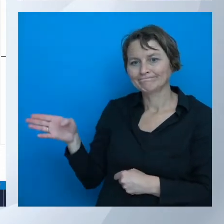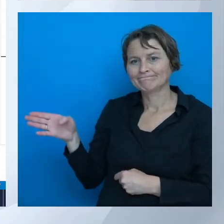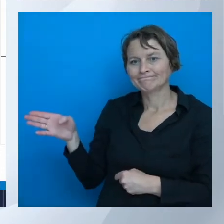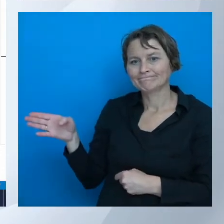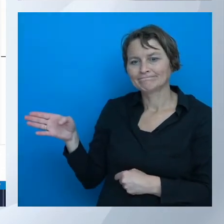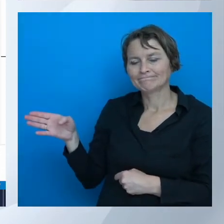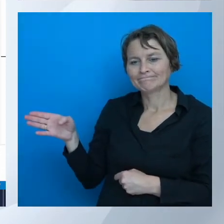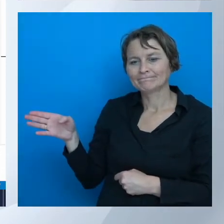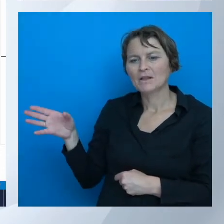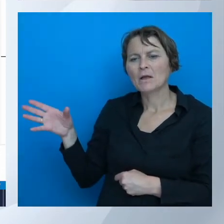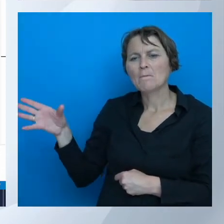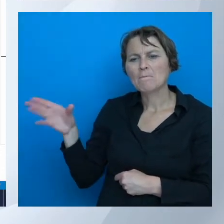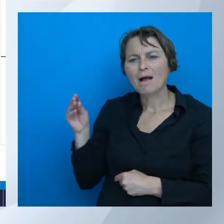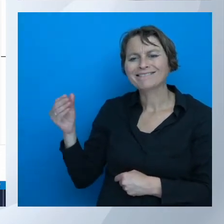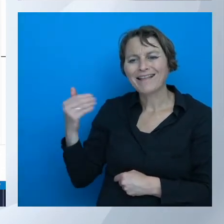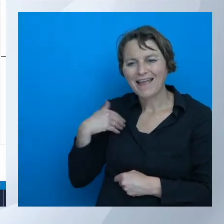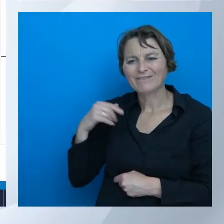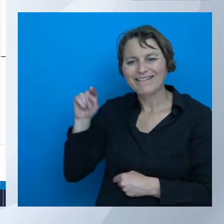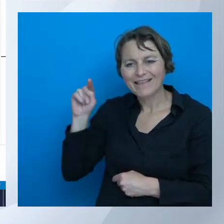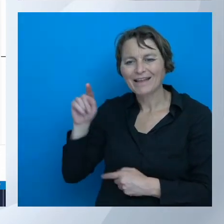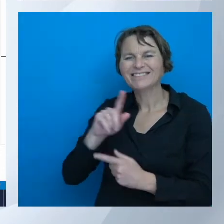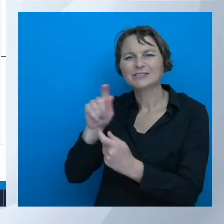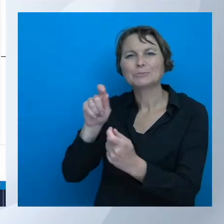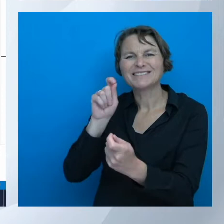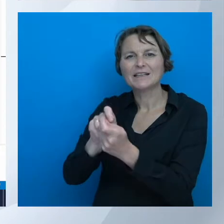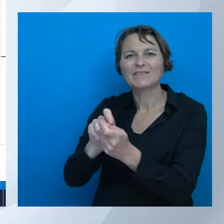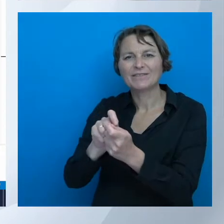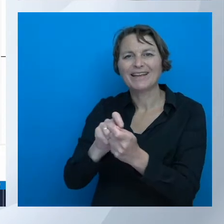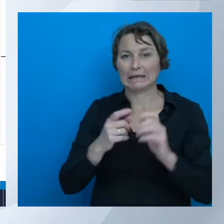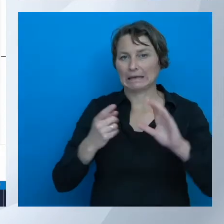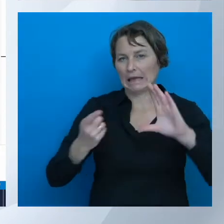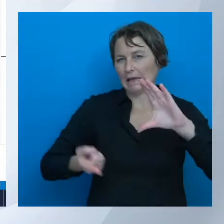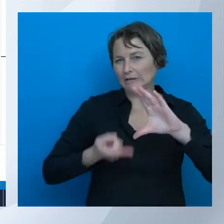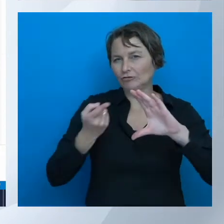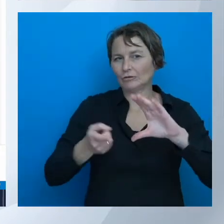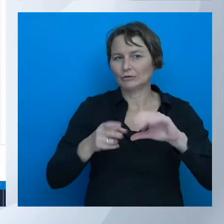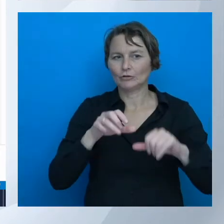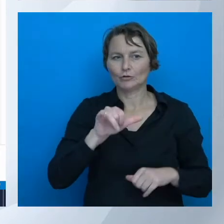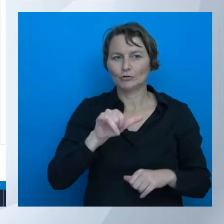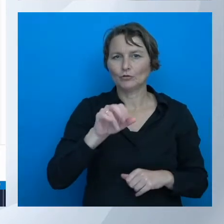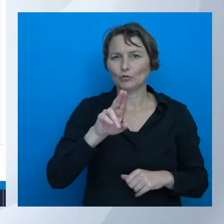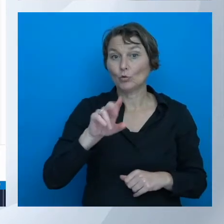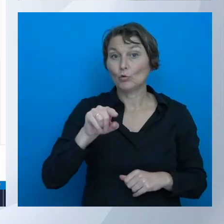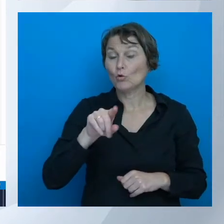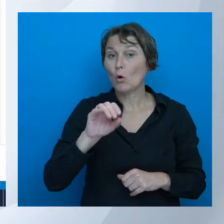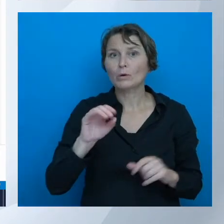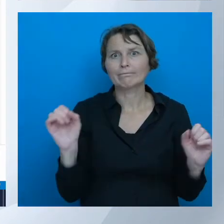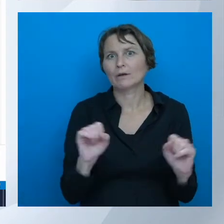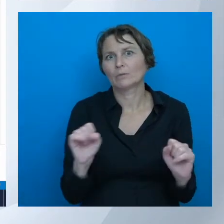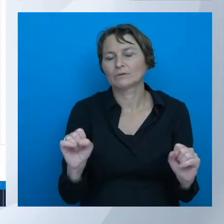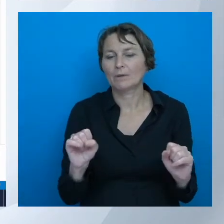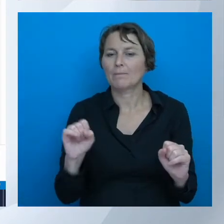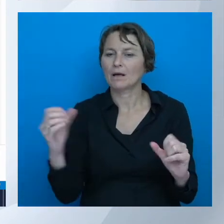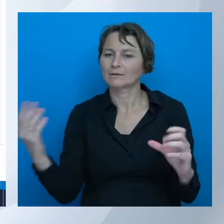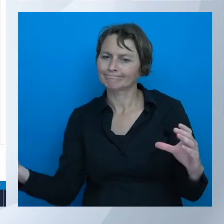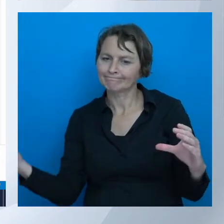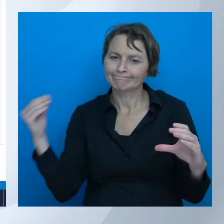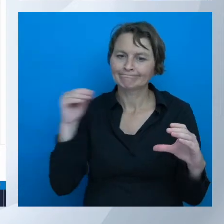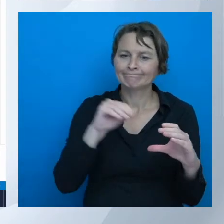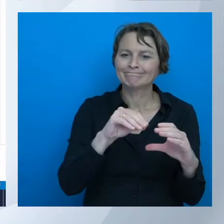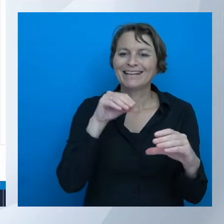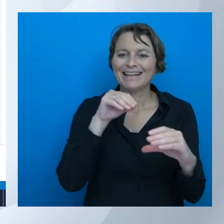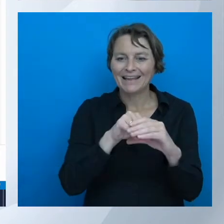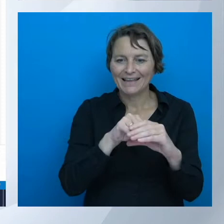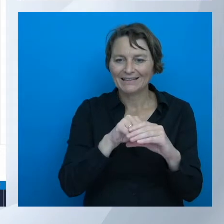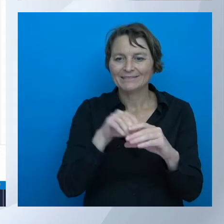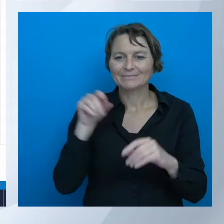the Hugo engine, I cannot compile the HTML for me. Then I'll need to install that Hugo within the context where I'm running.